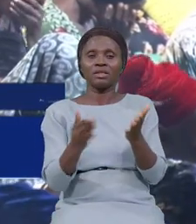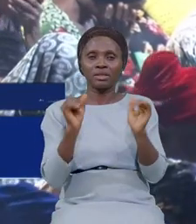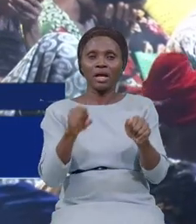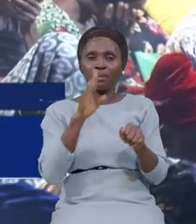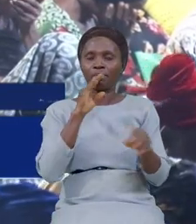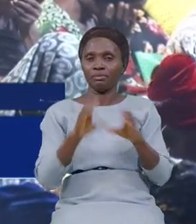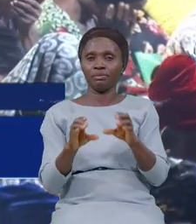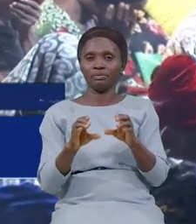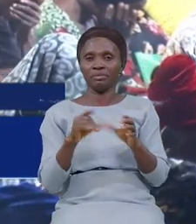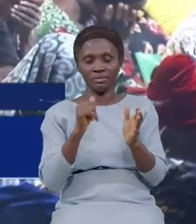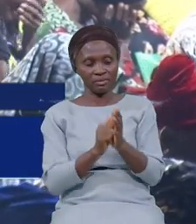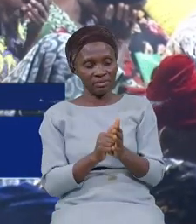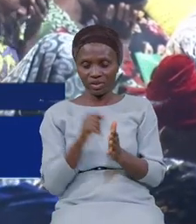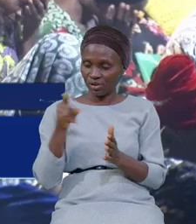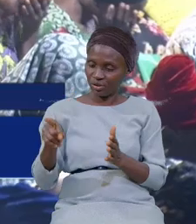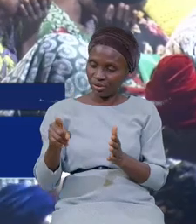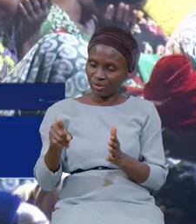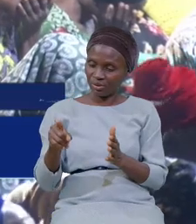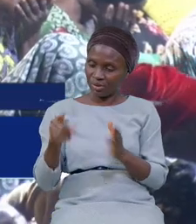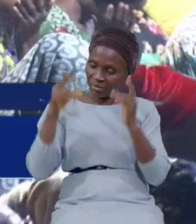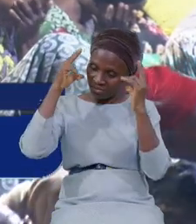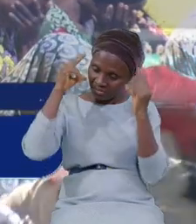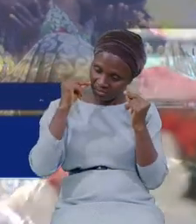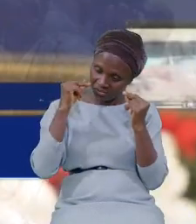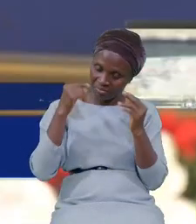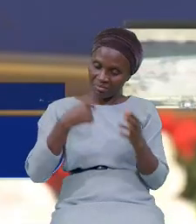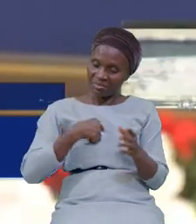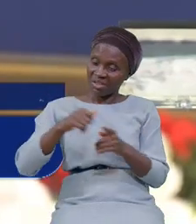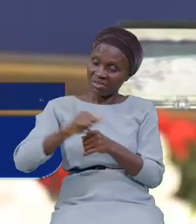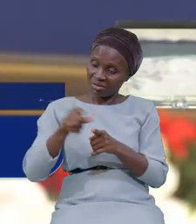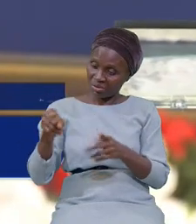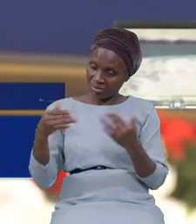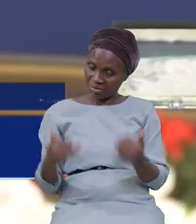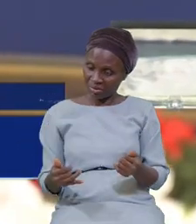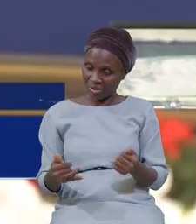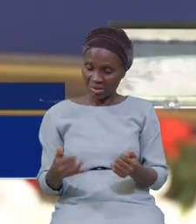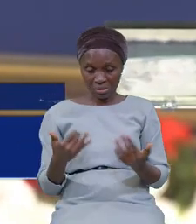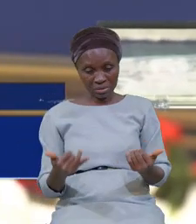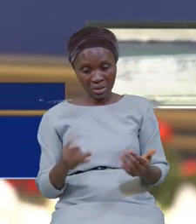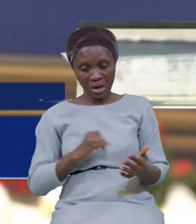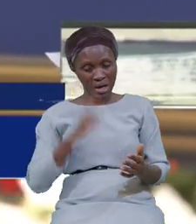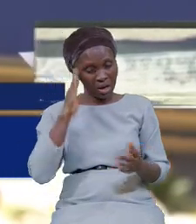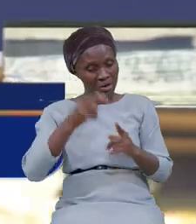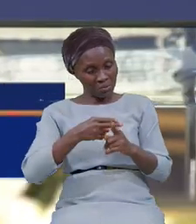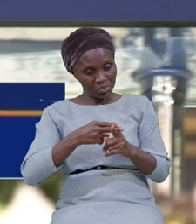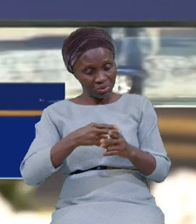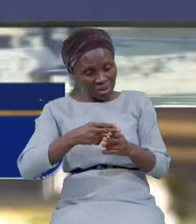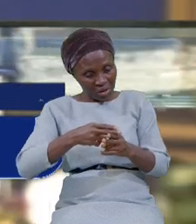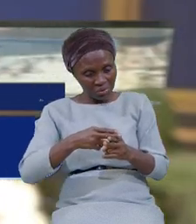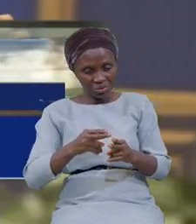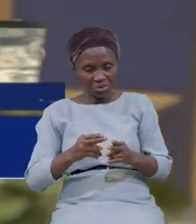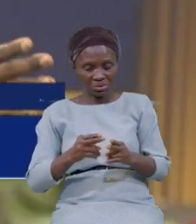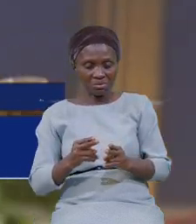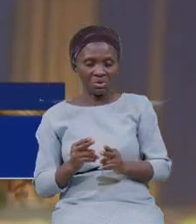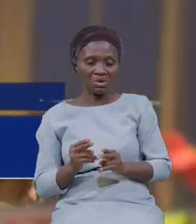I'll soon surrender you back to Pharaoh's daughter. What do I know will happen? And when you think, what do I know